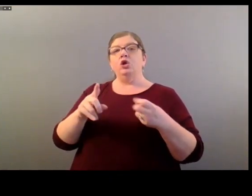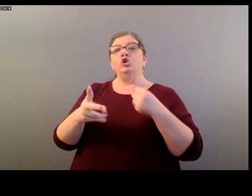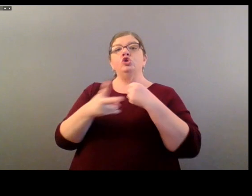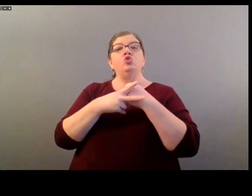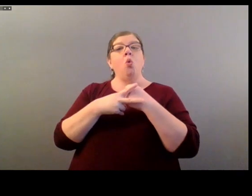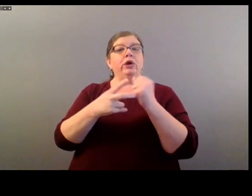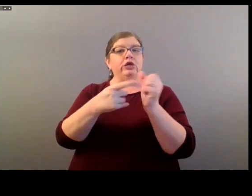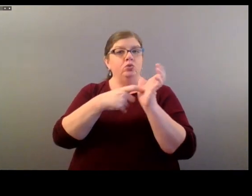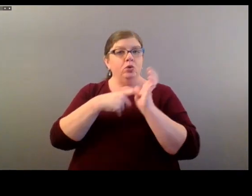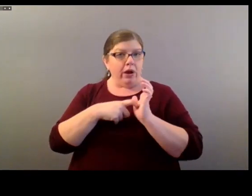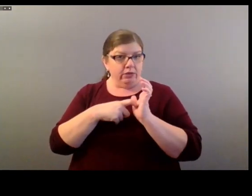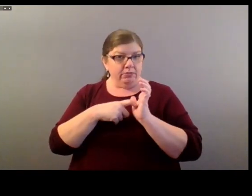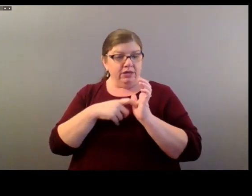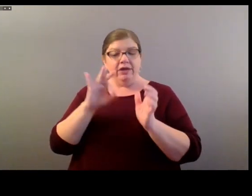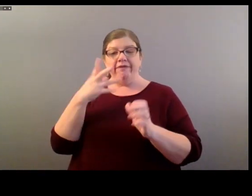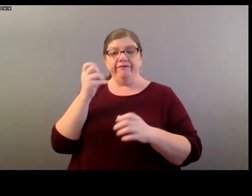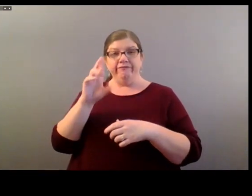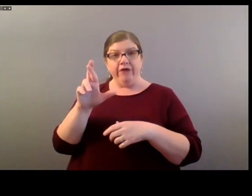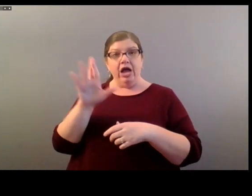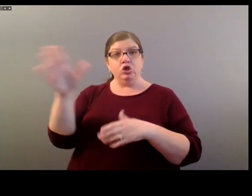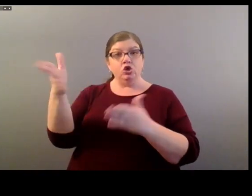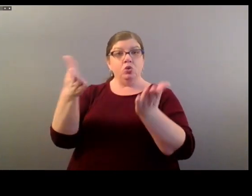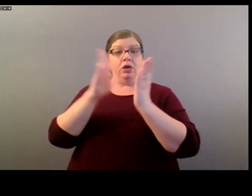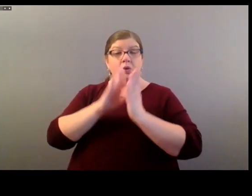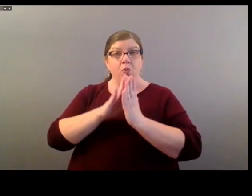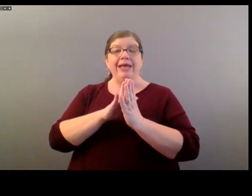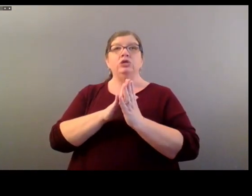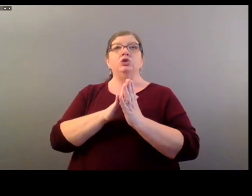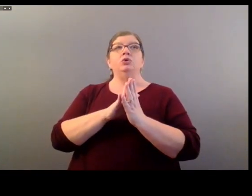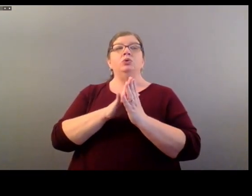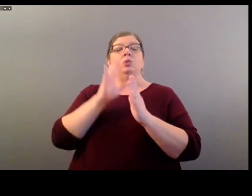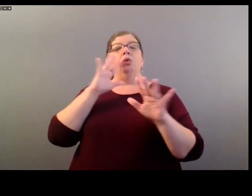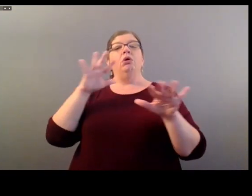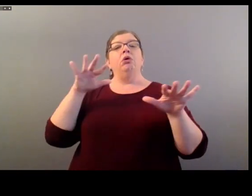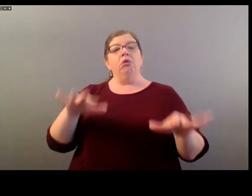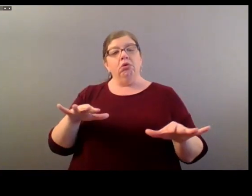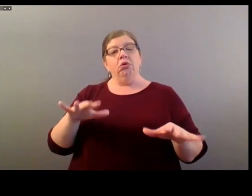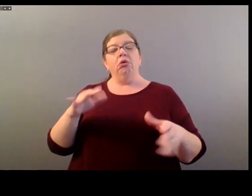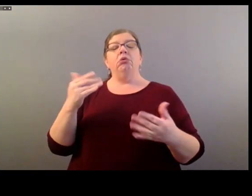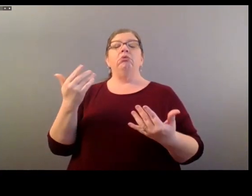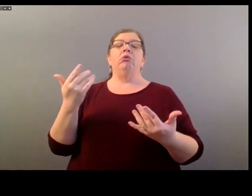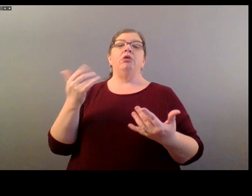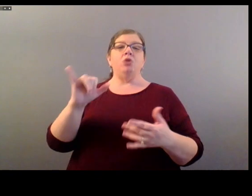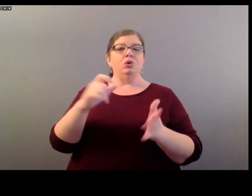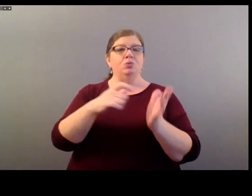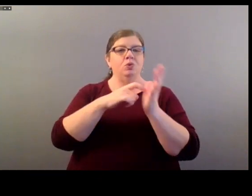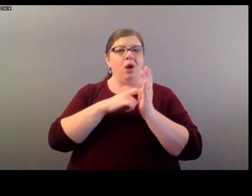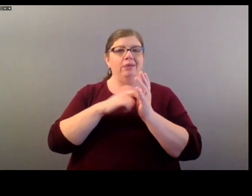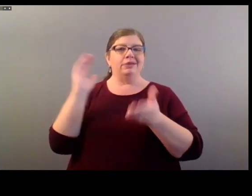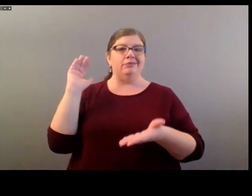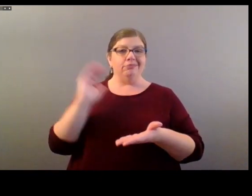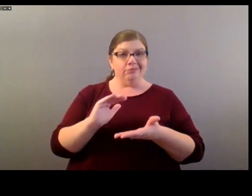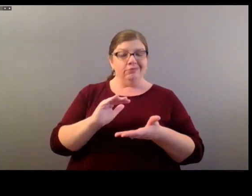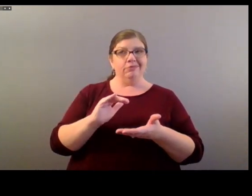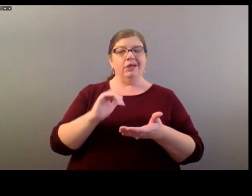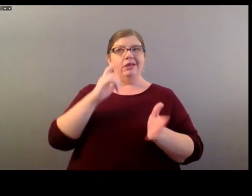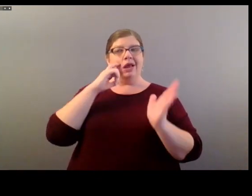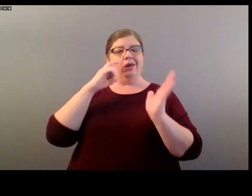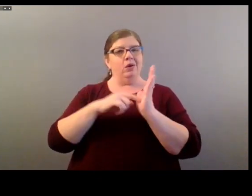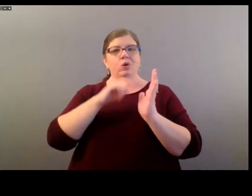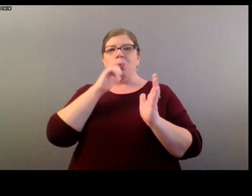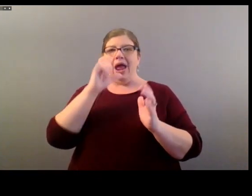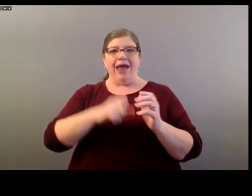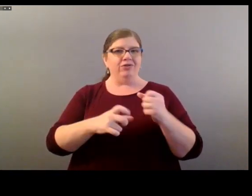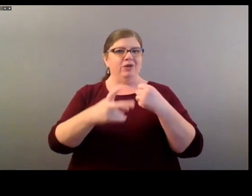requirements. Pfizer's request to relax those requirements and finding out that they don't necessarily need to be stored